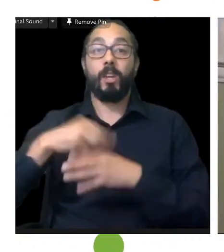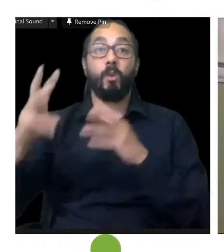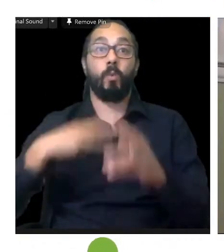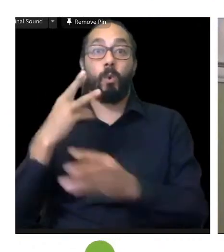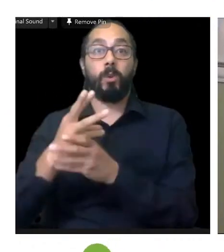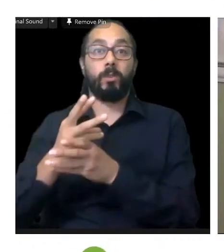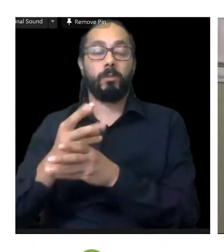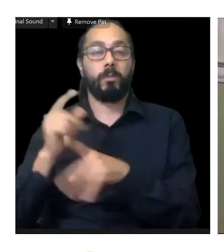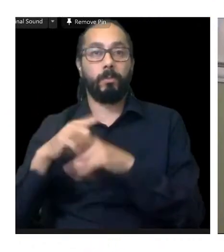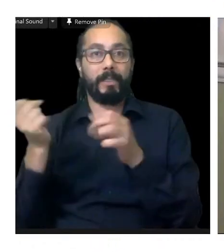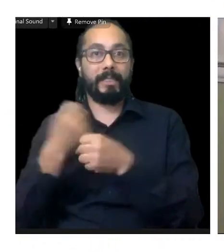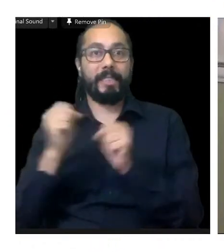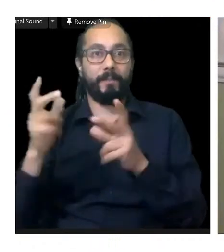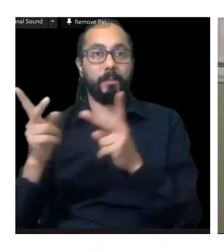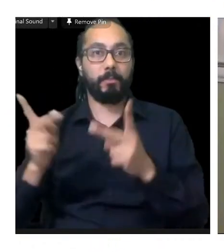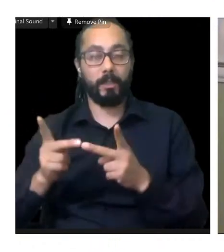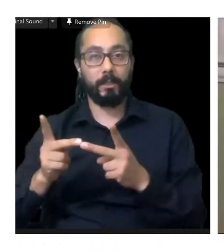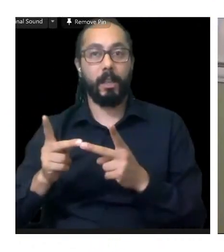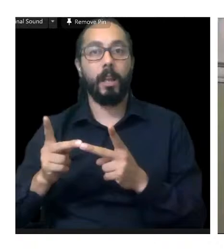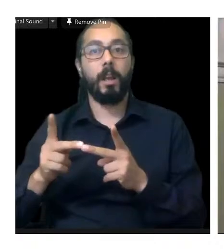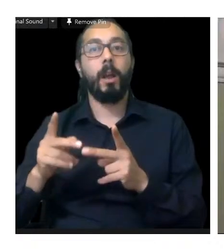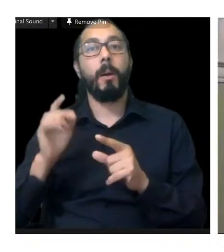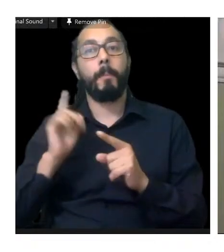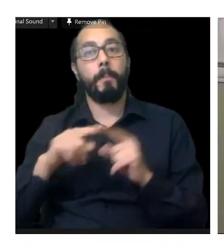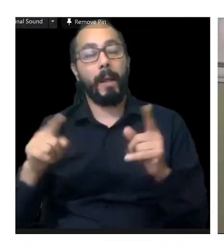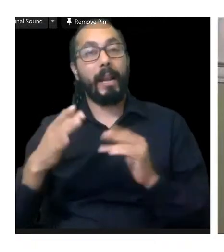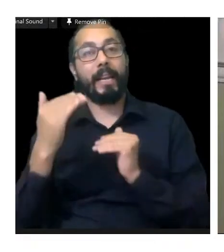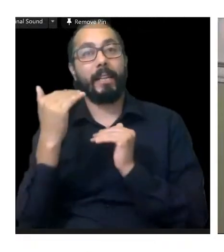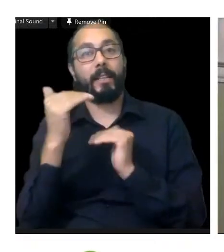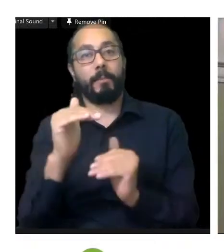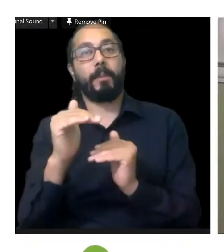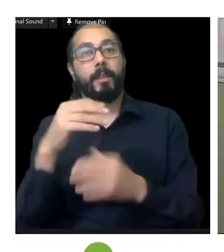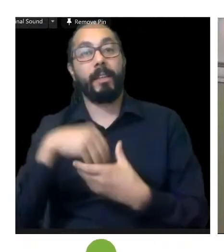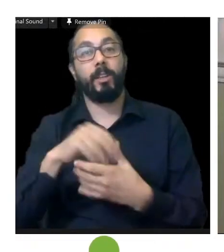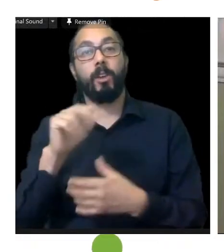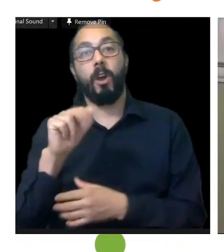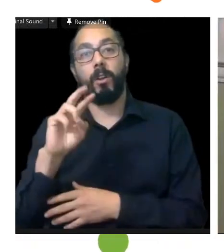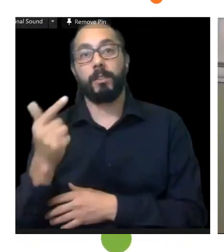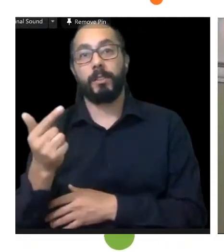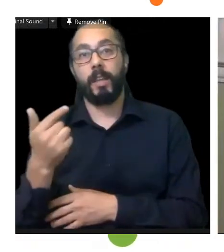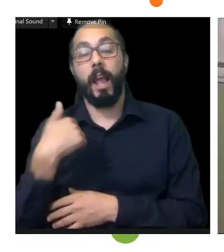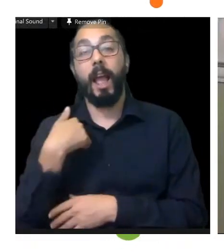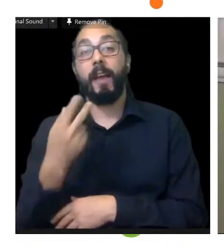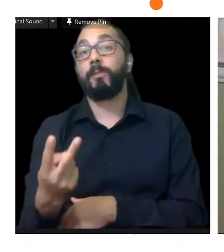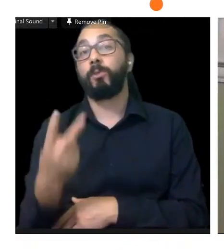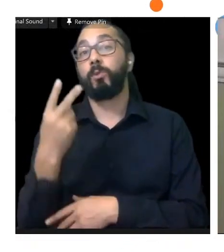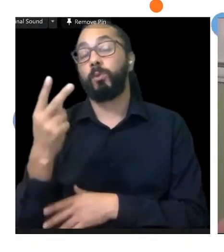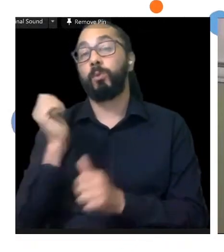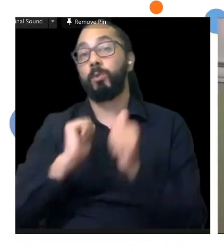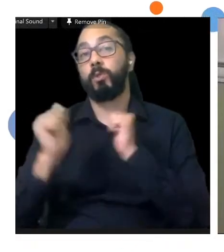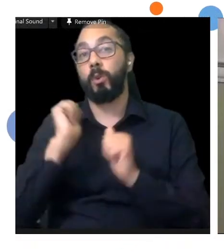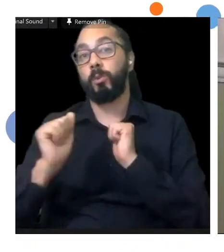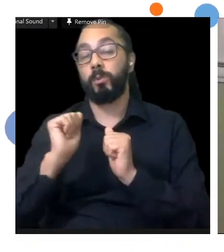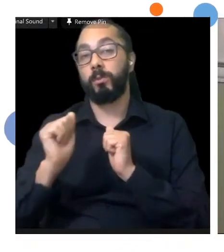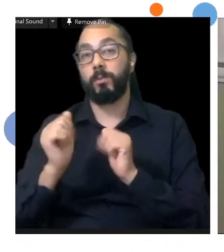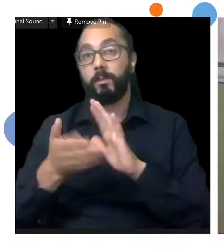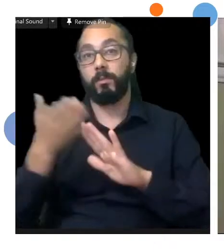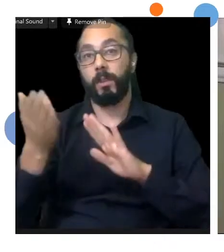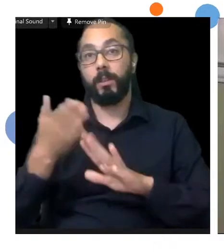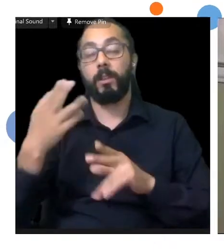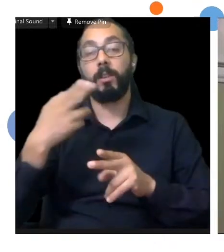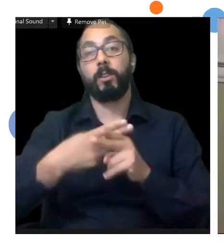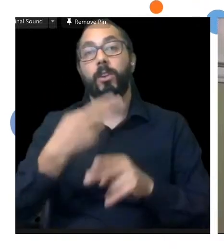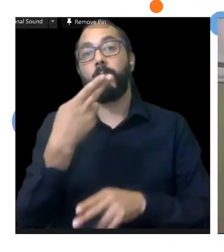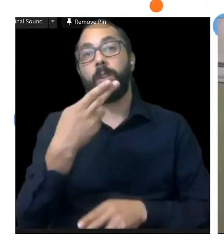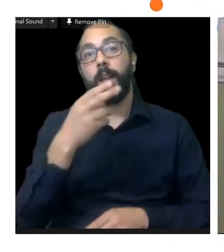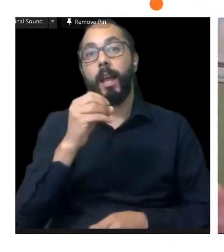our programming at a very limited level starting in August. We had two shows that were running in repertoire, including House by Daniel McIver,